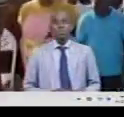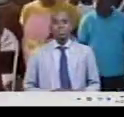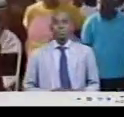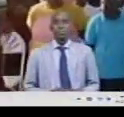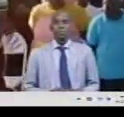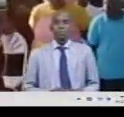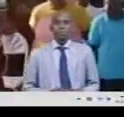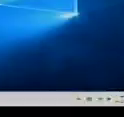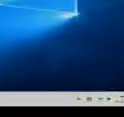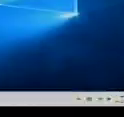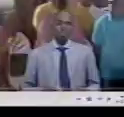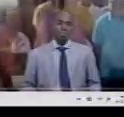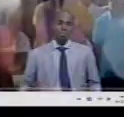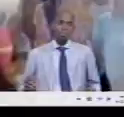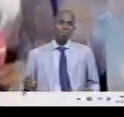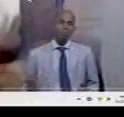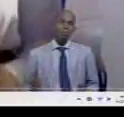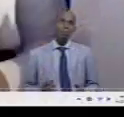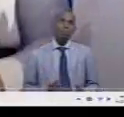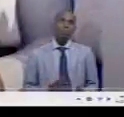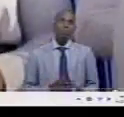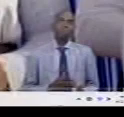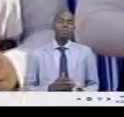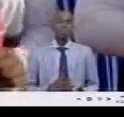praise Thy